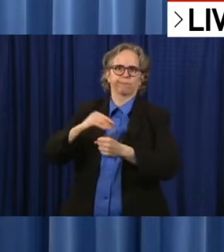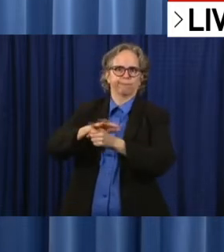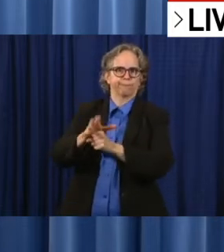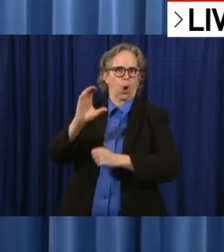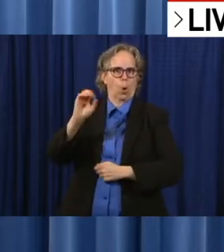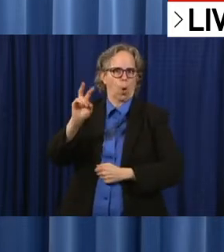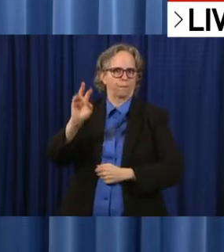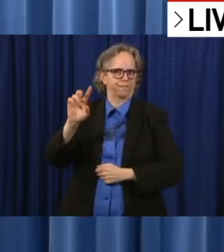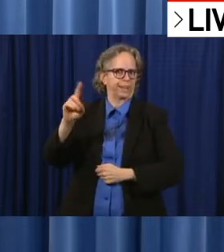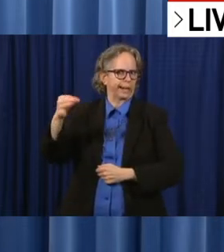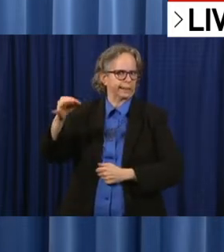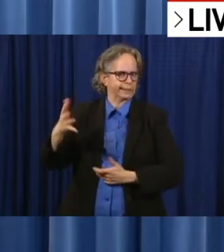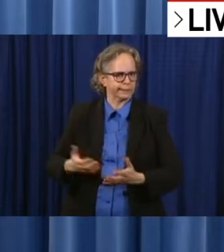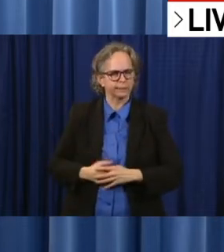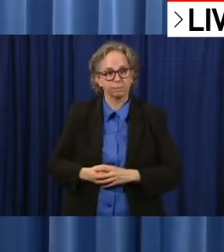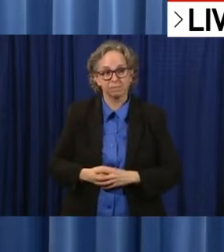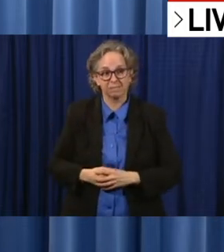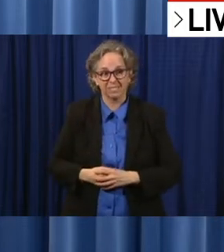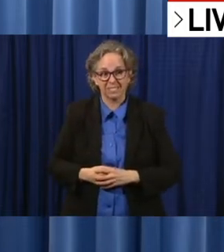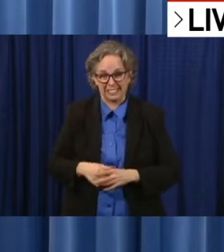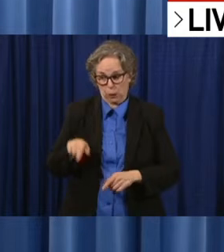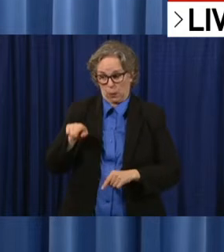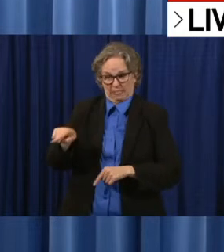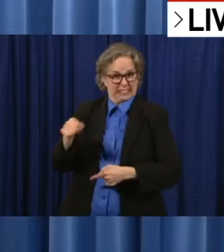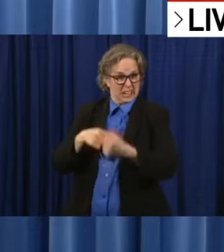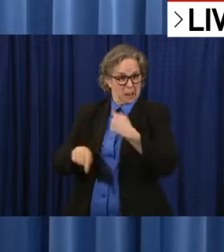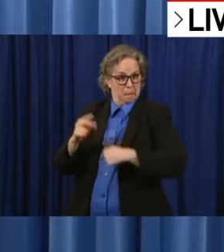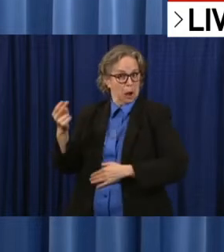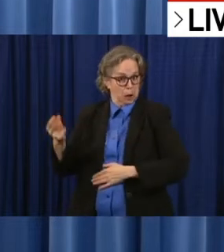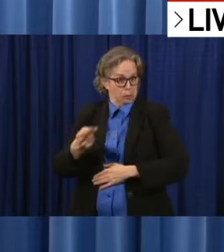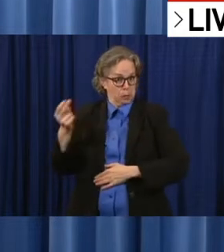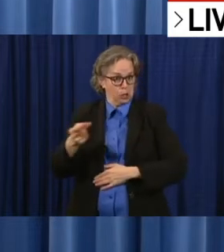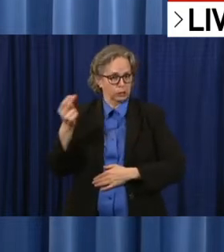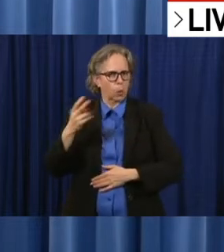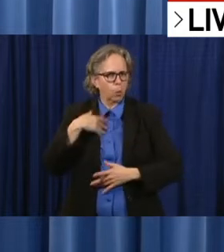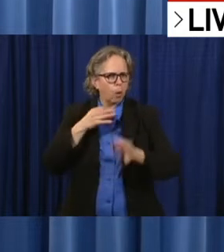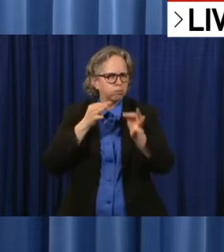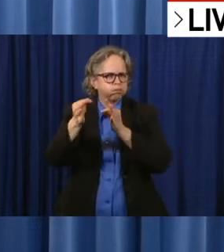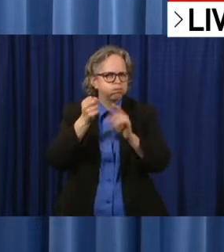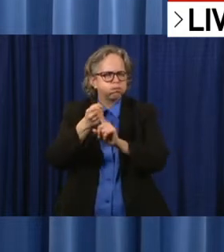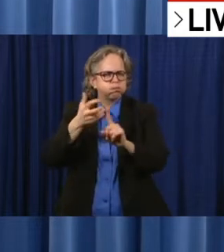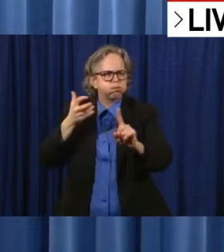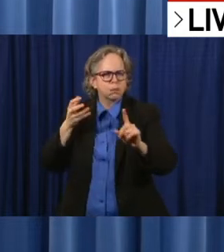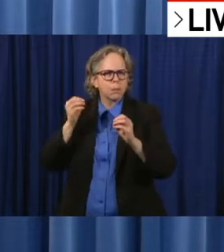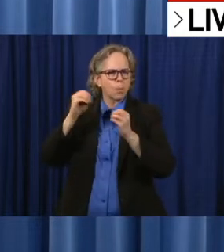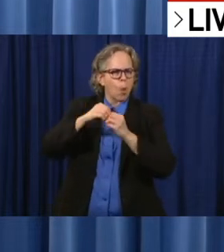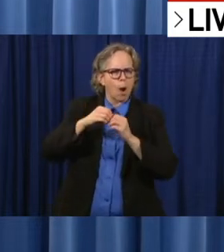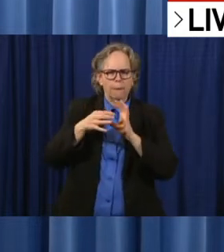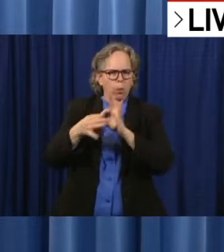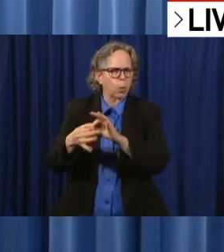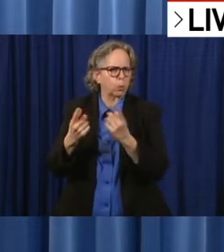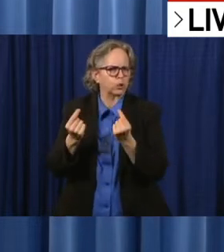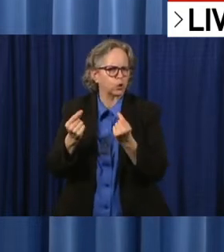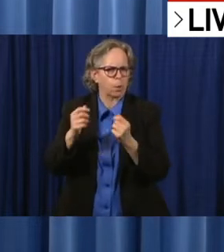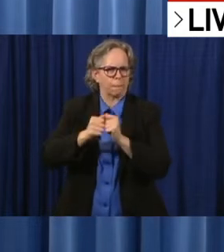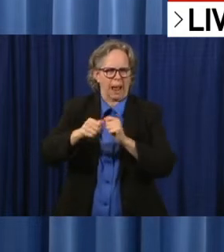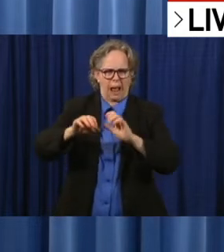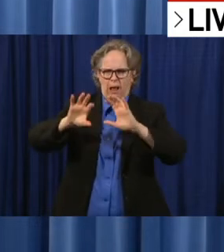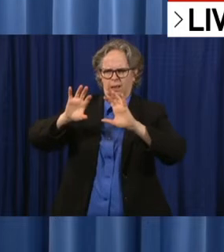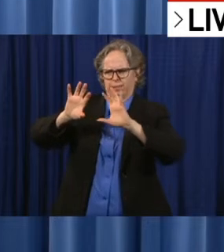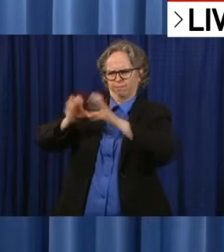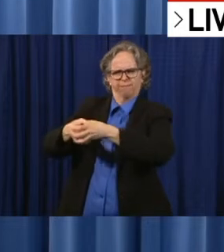this week, I will be talking more in depth about what we are doing with that task force, what some of